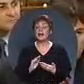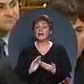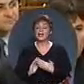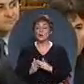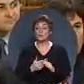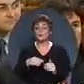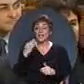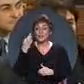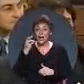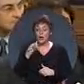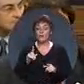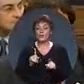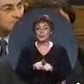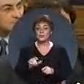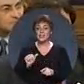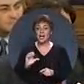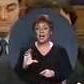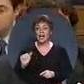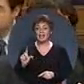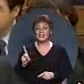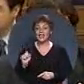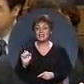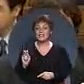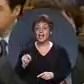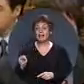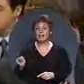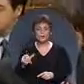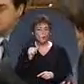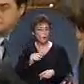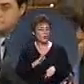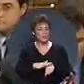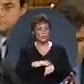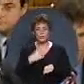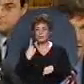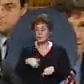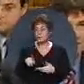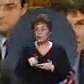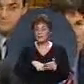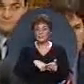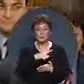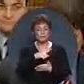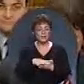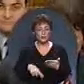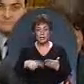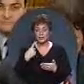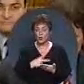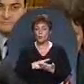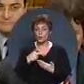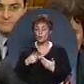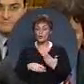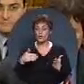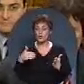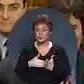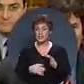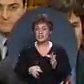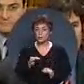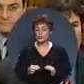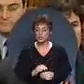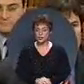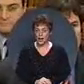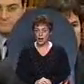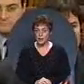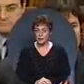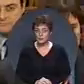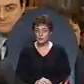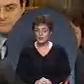the Francophone and Acadian communities were not consulted about the elimination of the court challenge program. Does the Prime